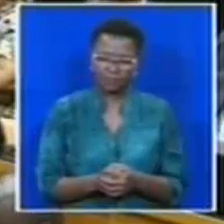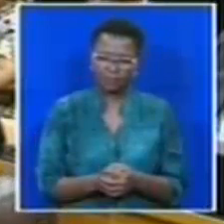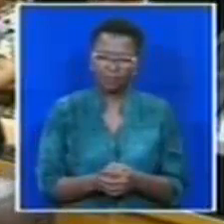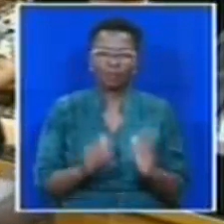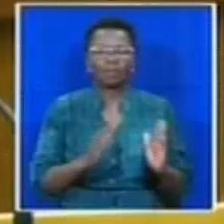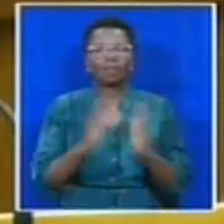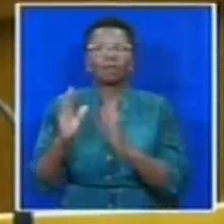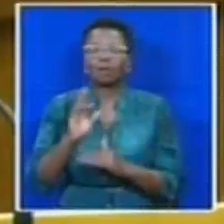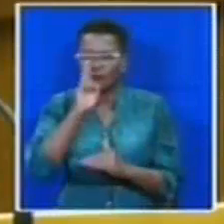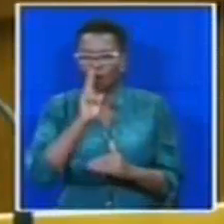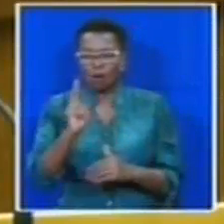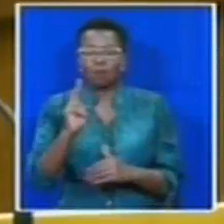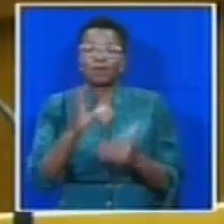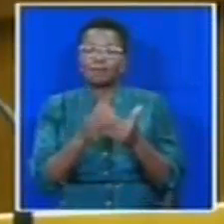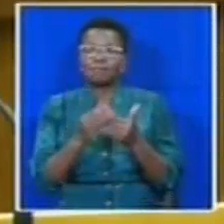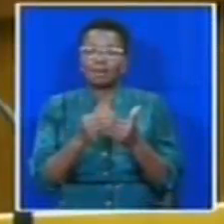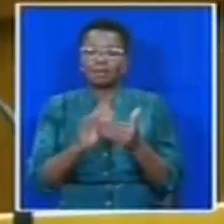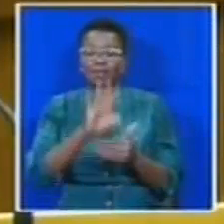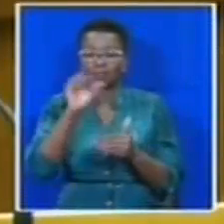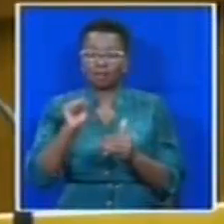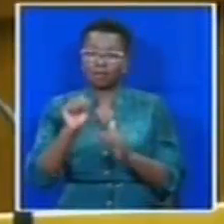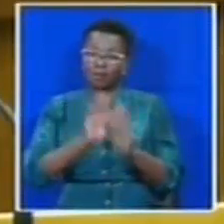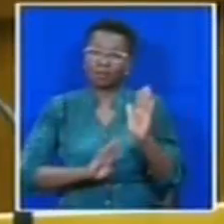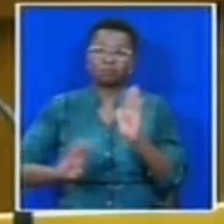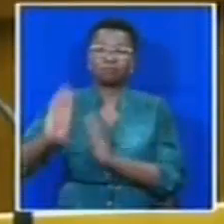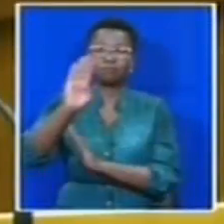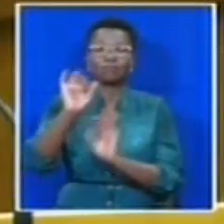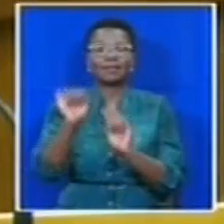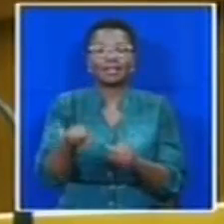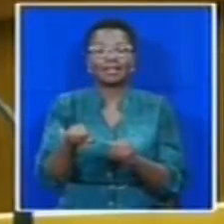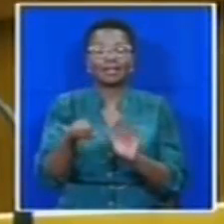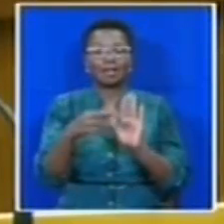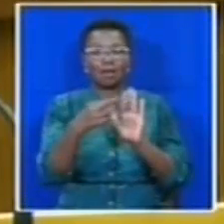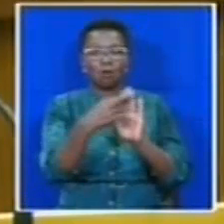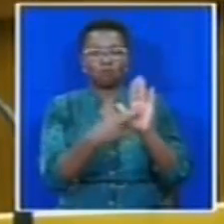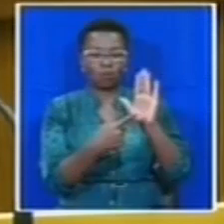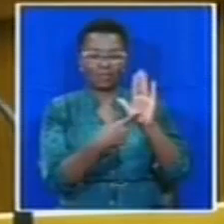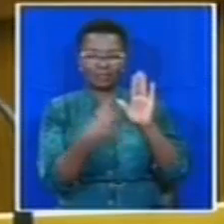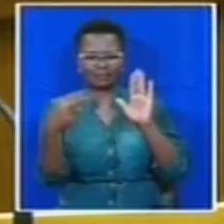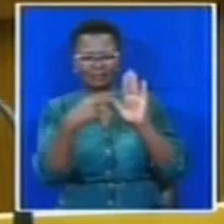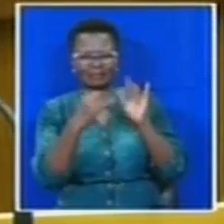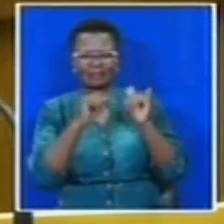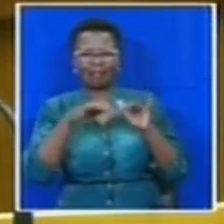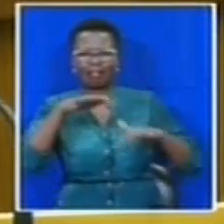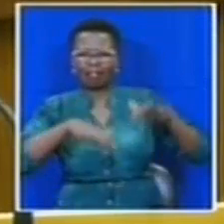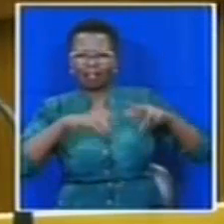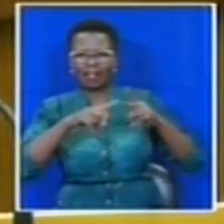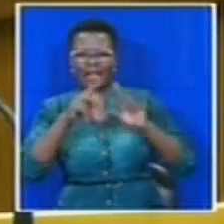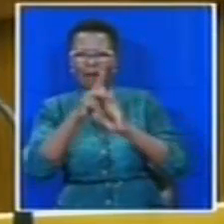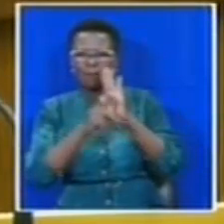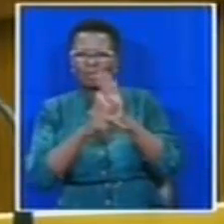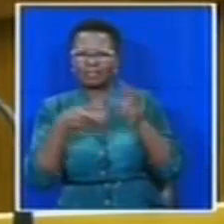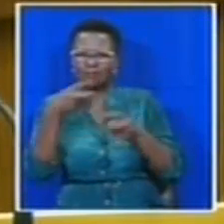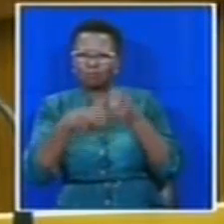Honourable members, we can move the country forward. Speedy resolution of regulatory uncertainty, policy challenges